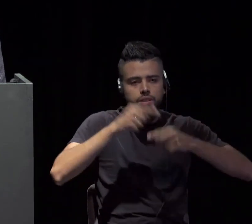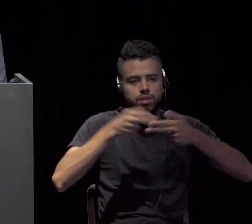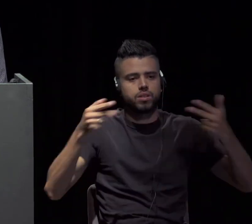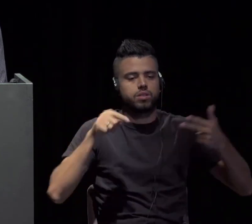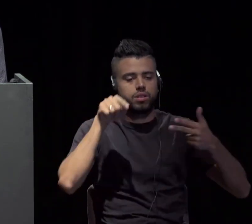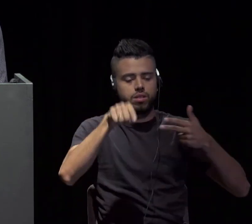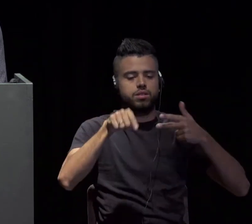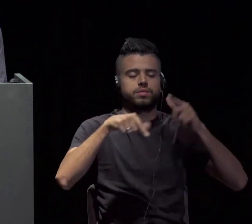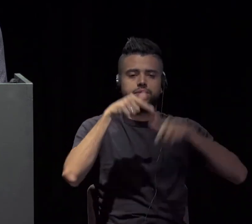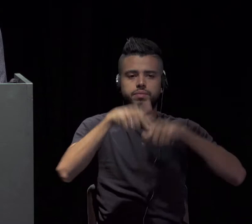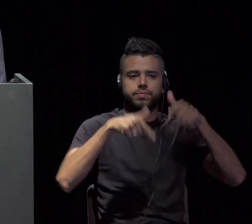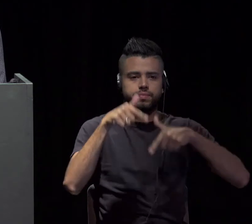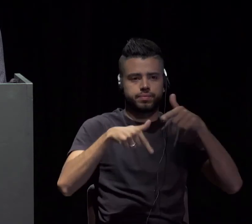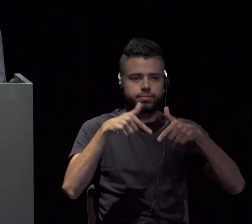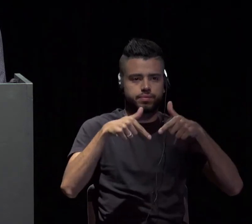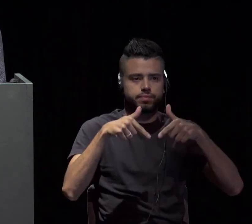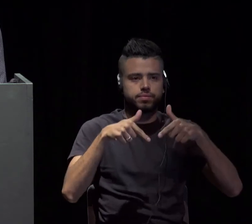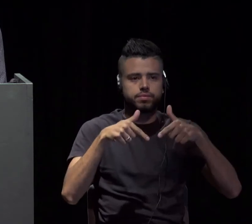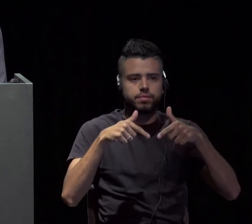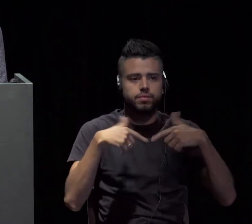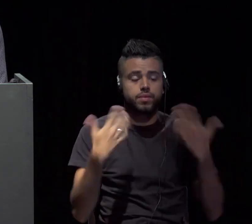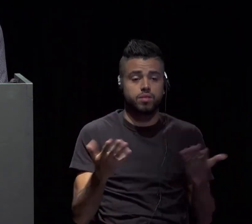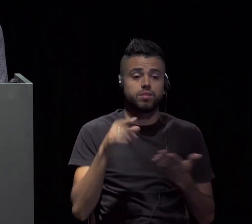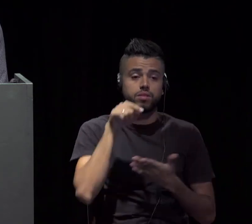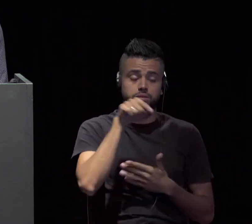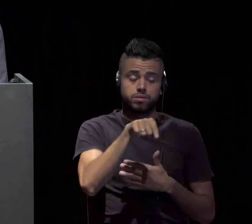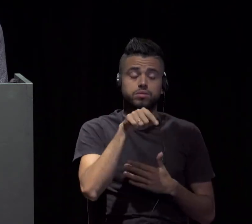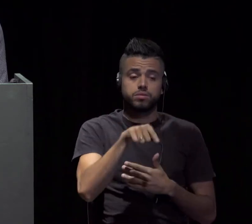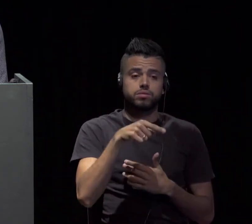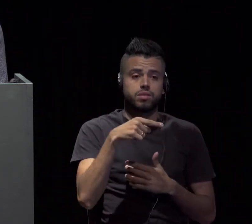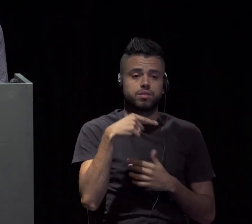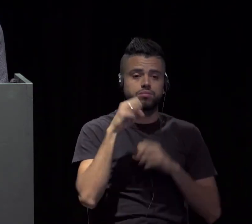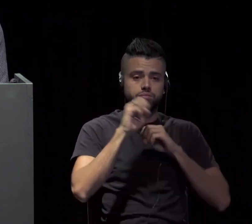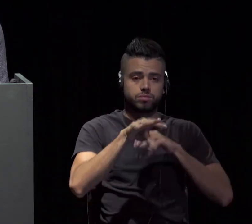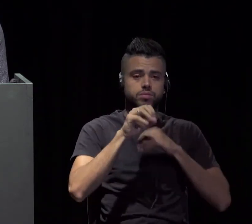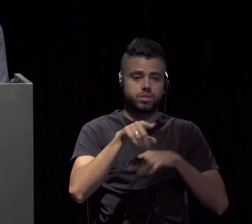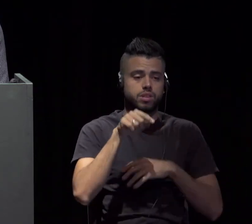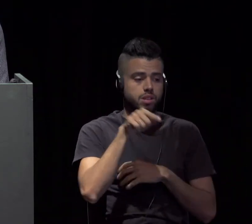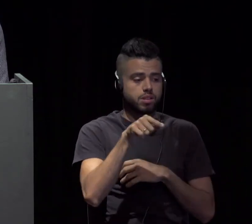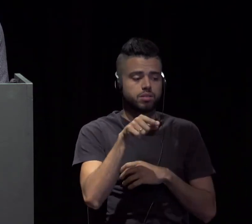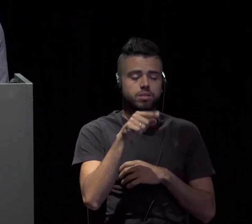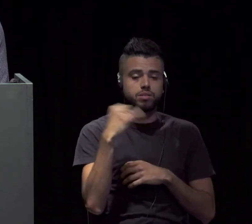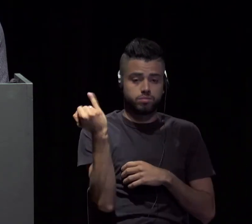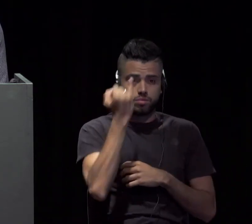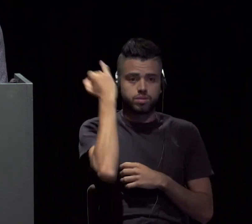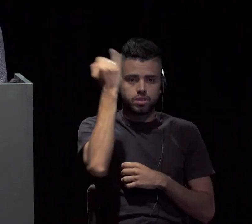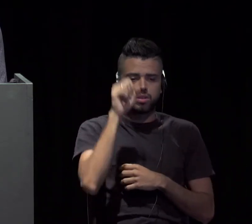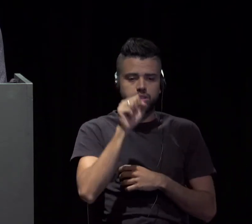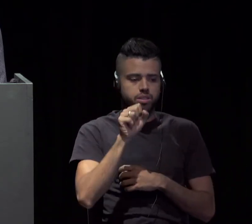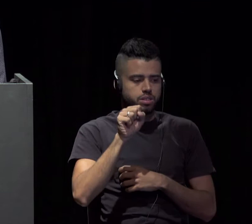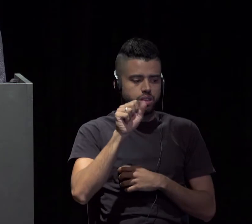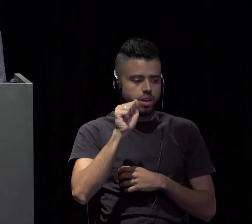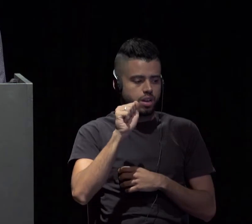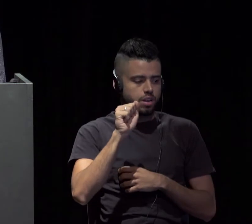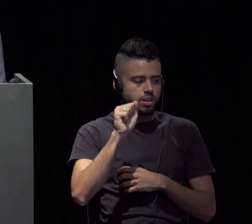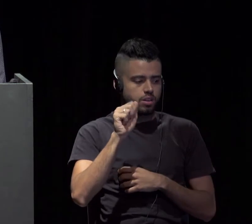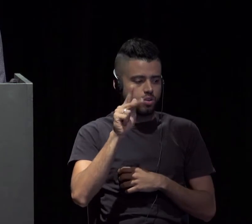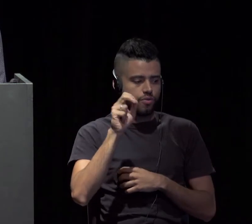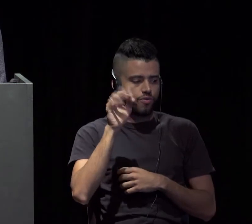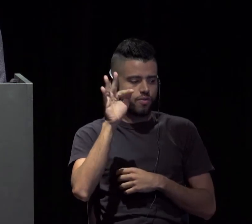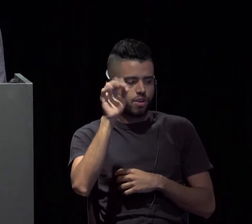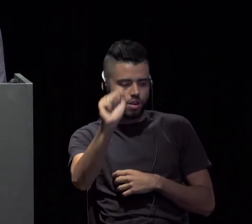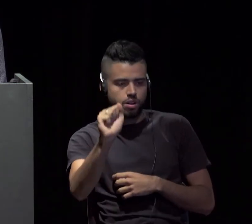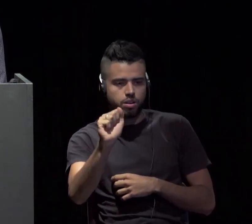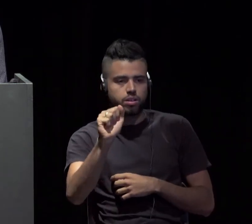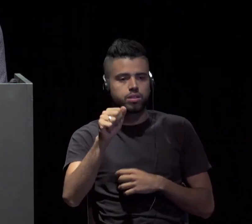is a fundamental artistic lesson of Sankofa, and it is this that informs his work of the 1970s when he made